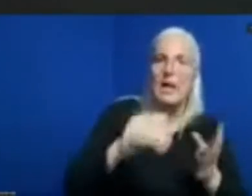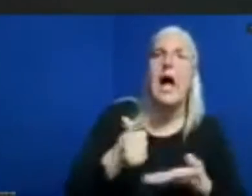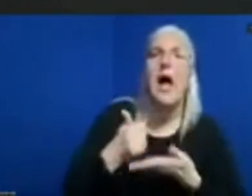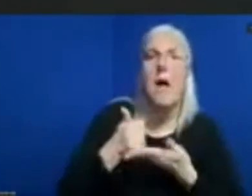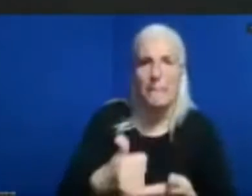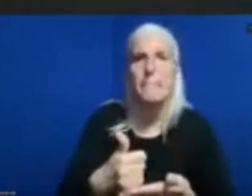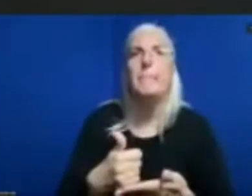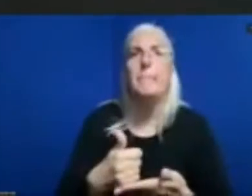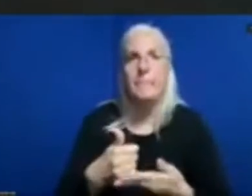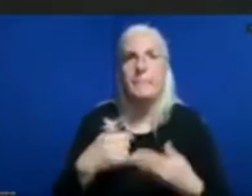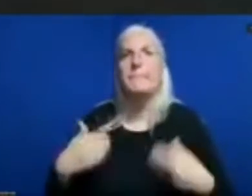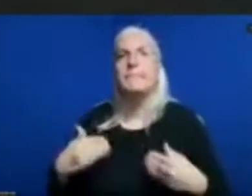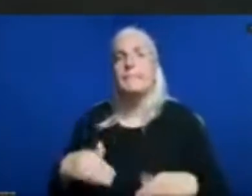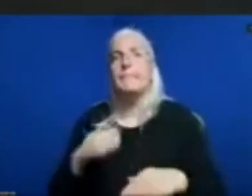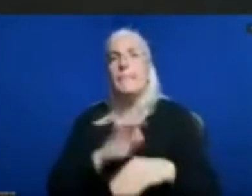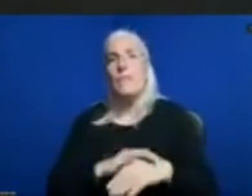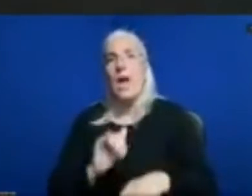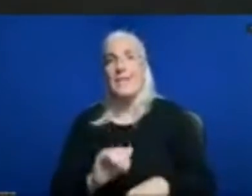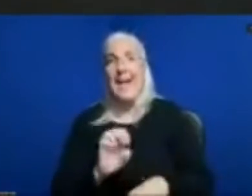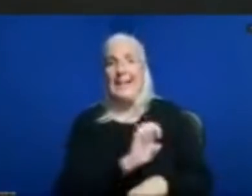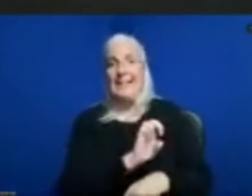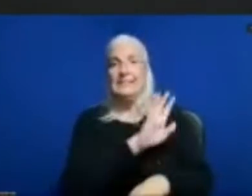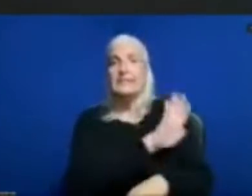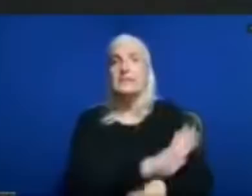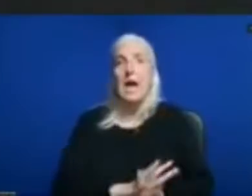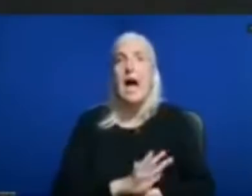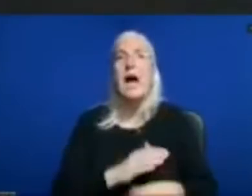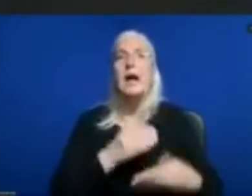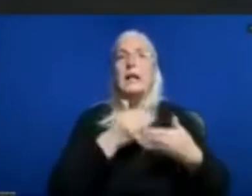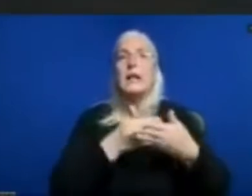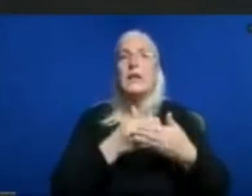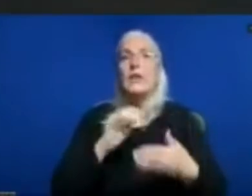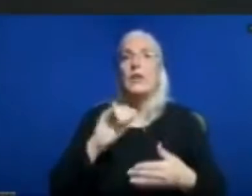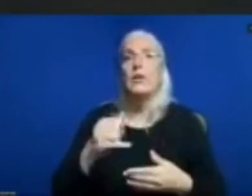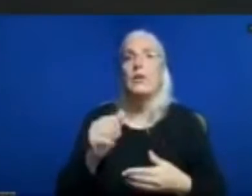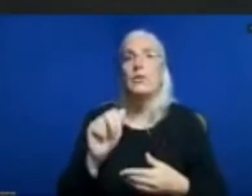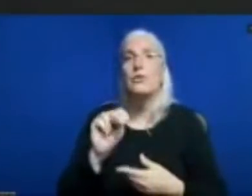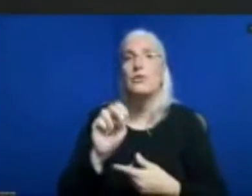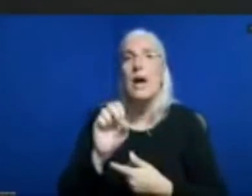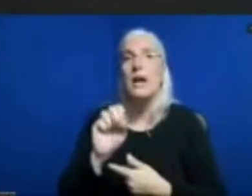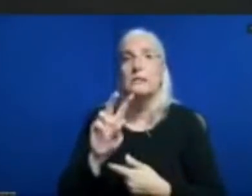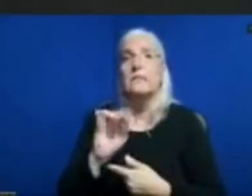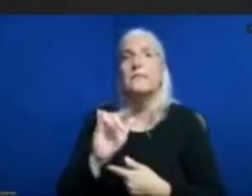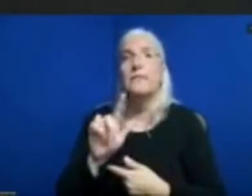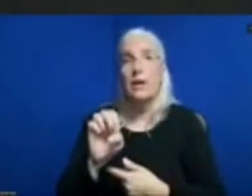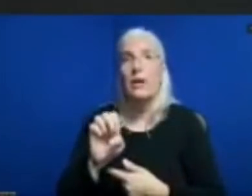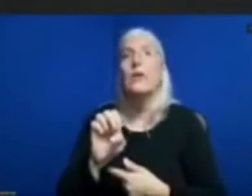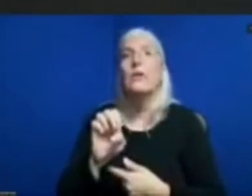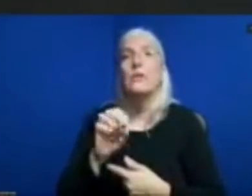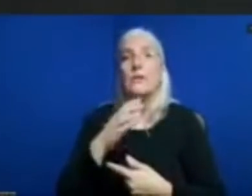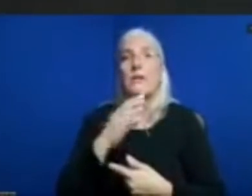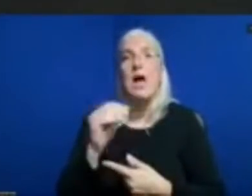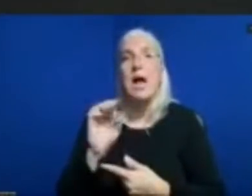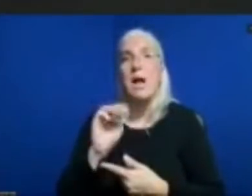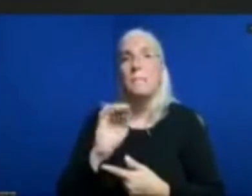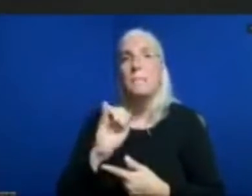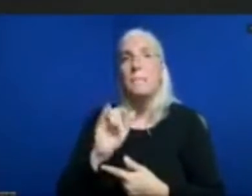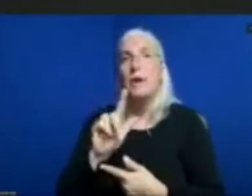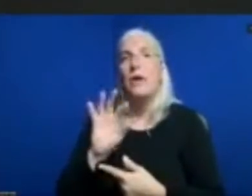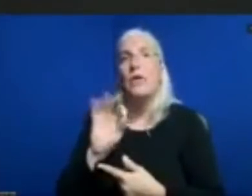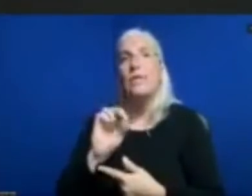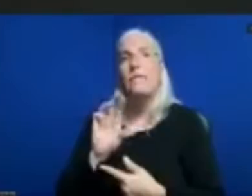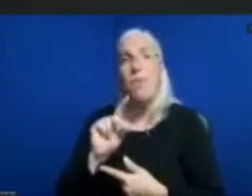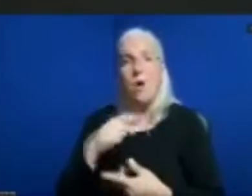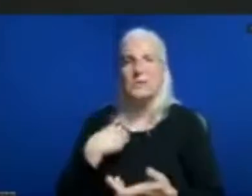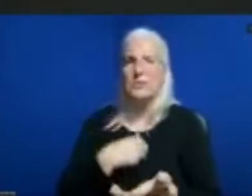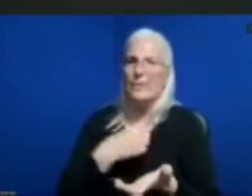between Janesville and Milford. Over in the middle part of the fire, we use a lot of our helicopters with water-dropping missions to